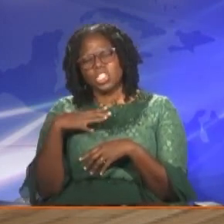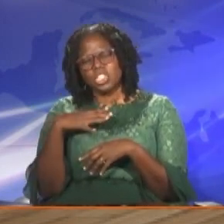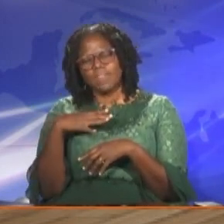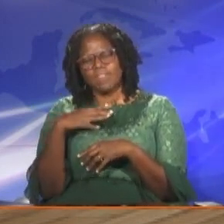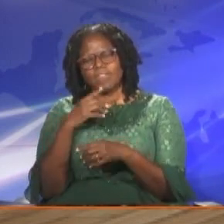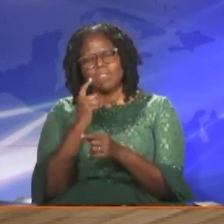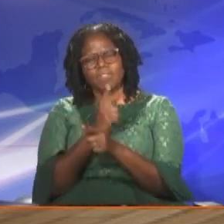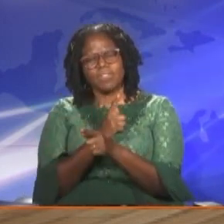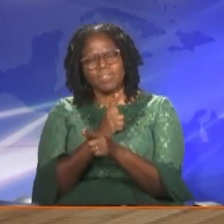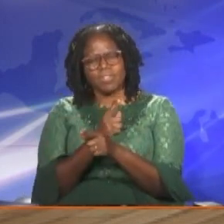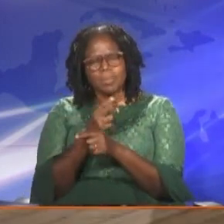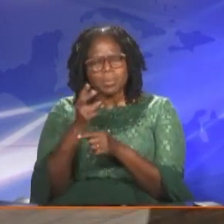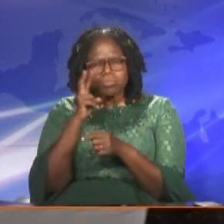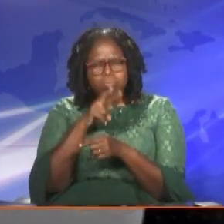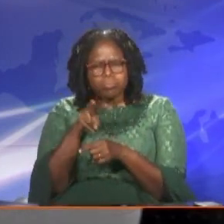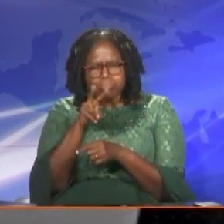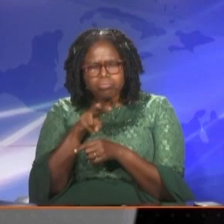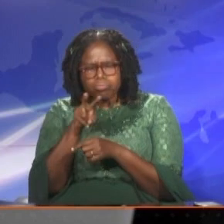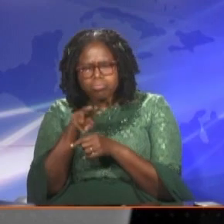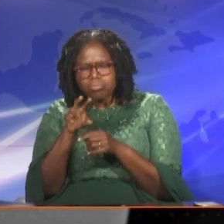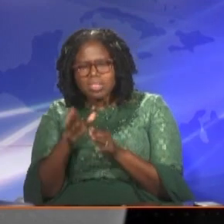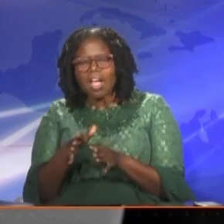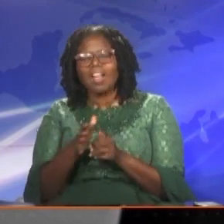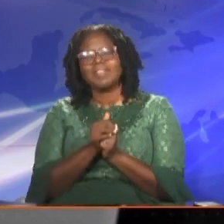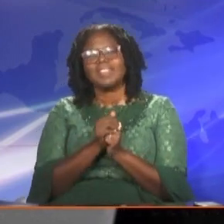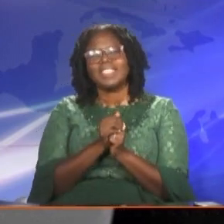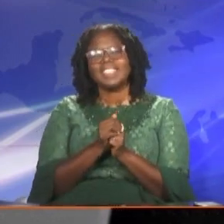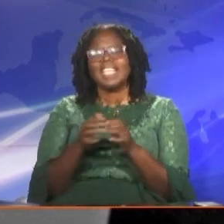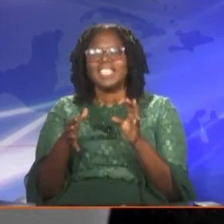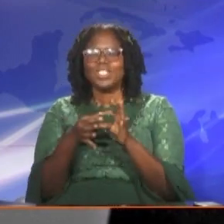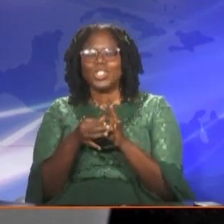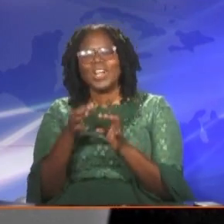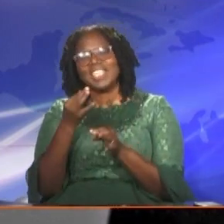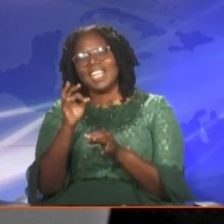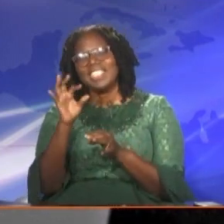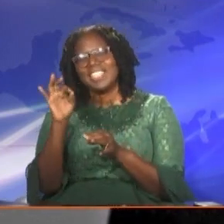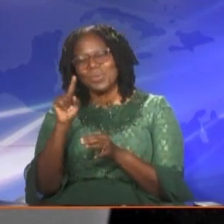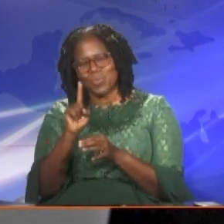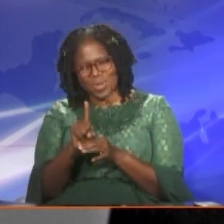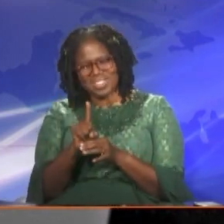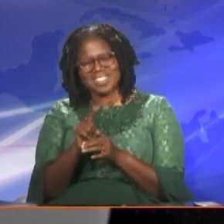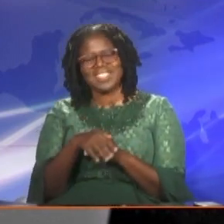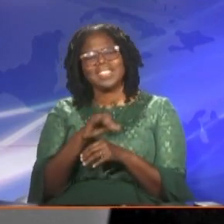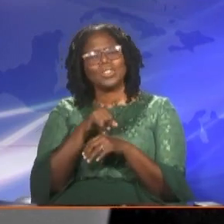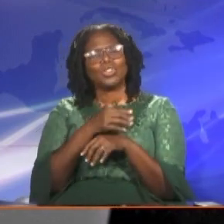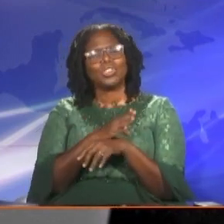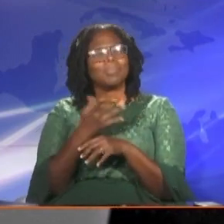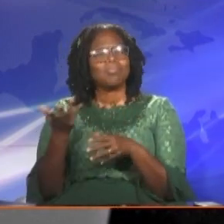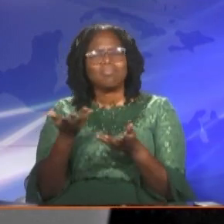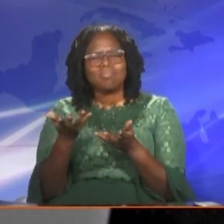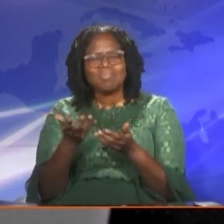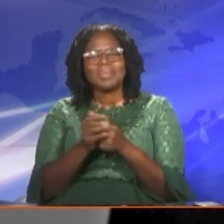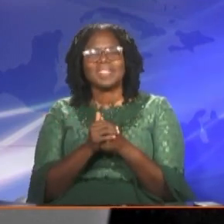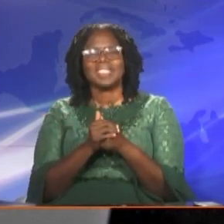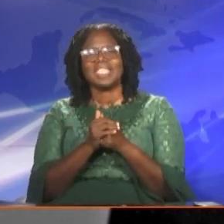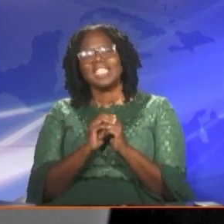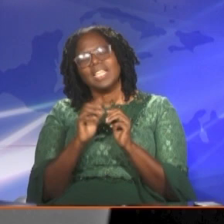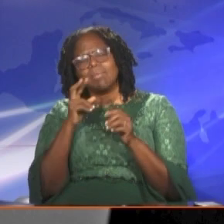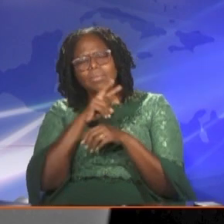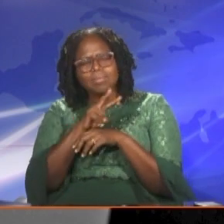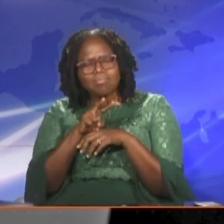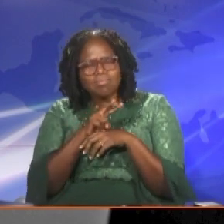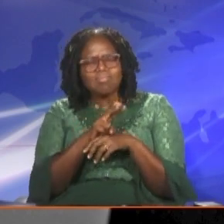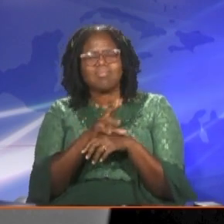Mr. Mohammed joined the Labour Inspectorate Unit of the Ministry in 1991. His jobs entail engaging, monitoring